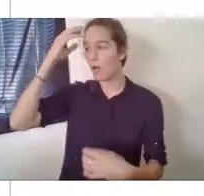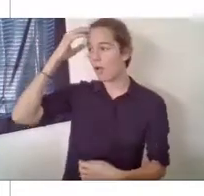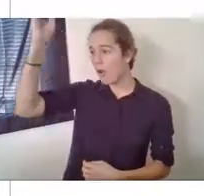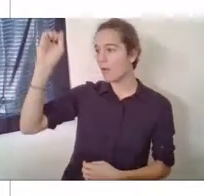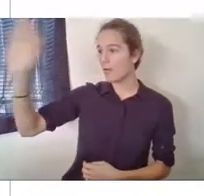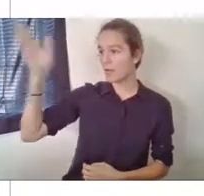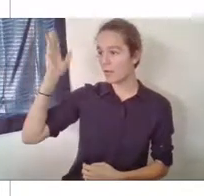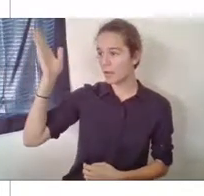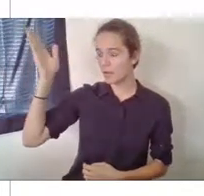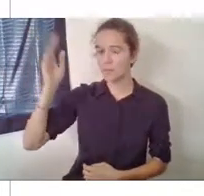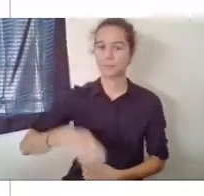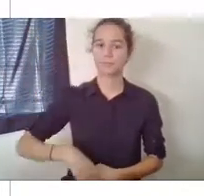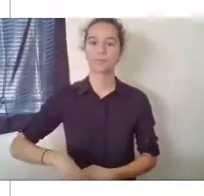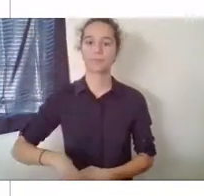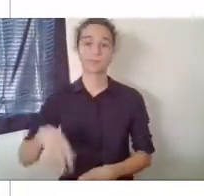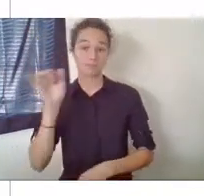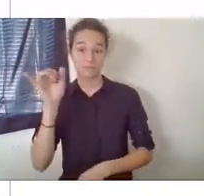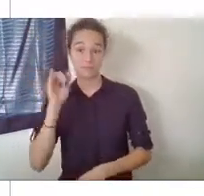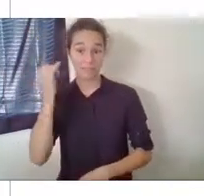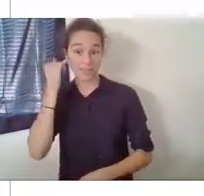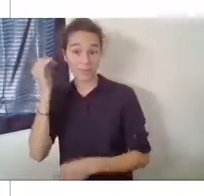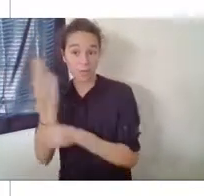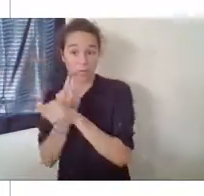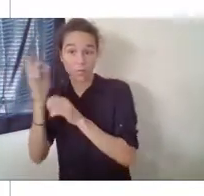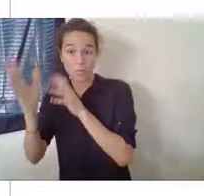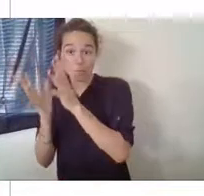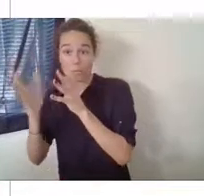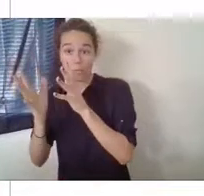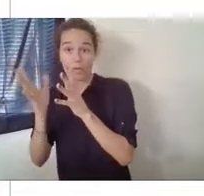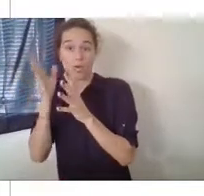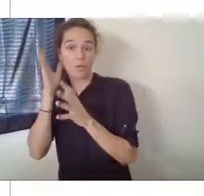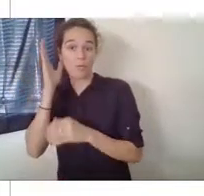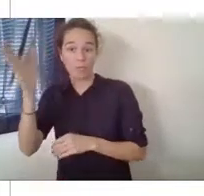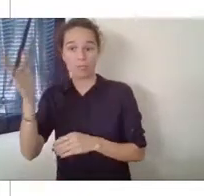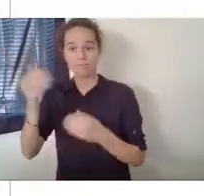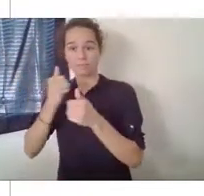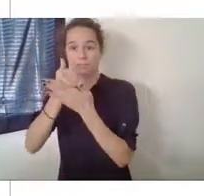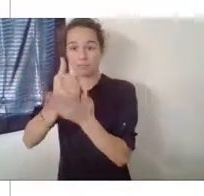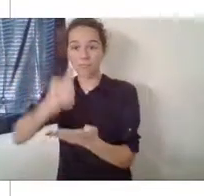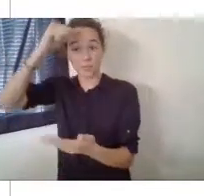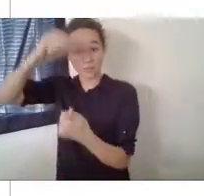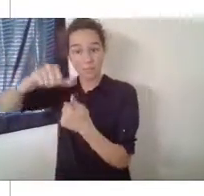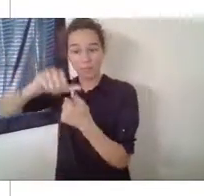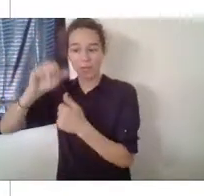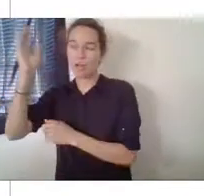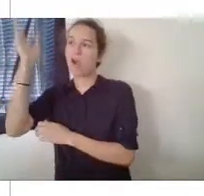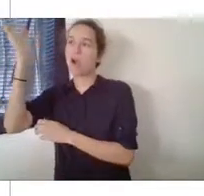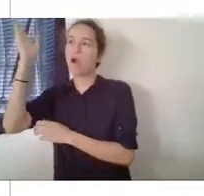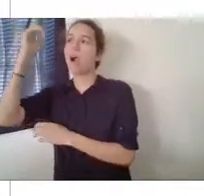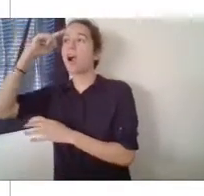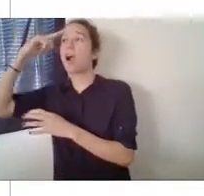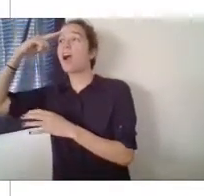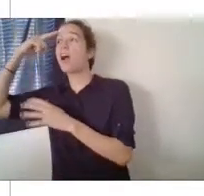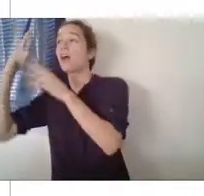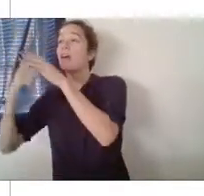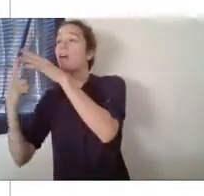speak. Also, beside the transition, your hand and arm movement is the biggest movement